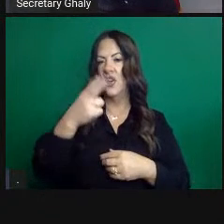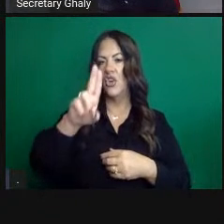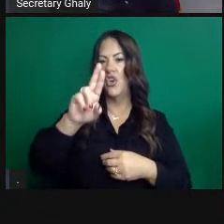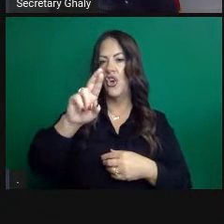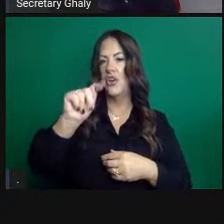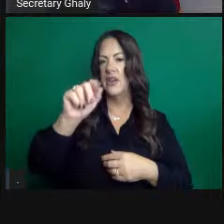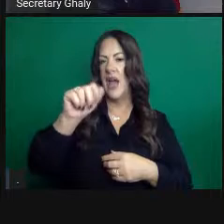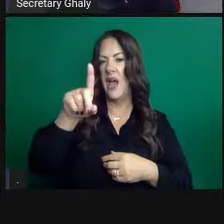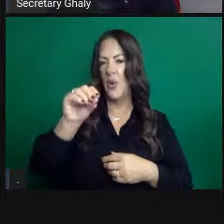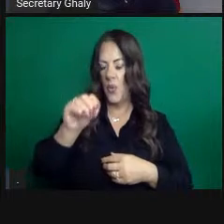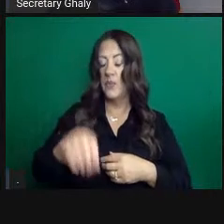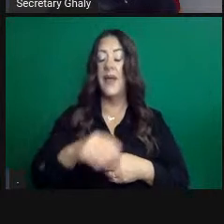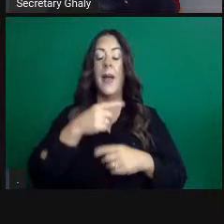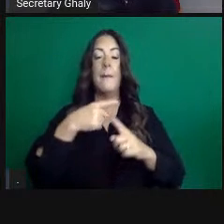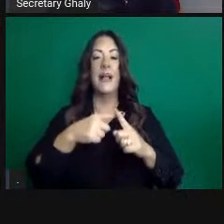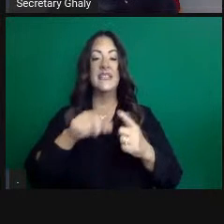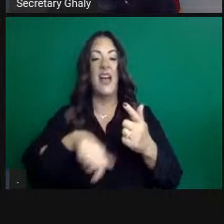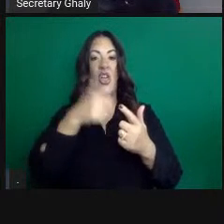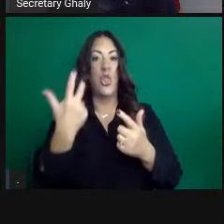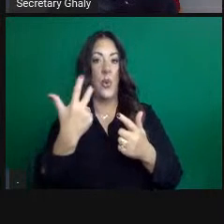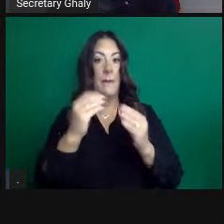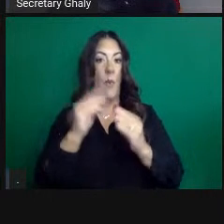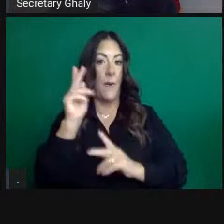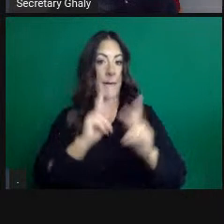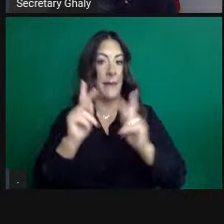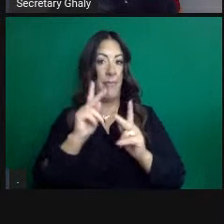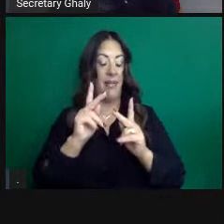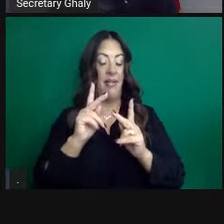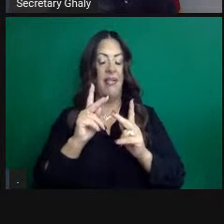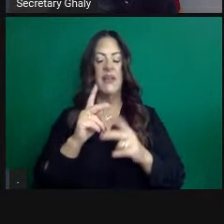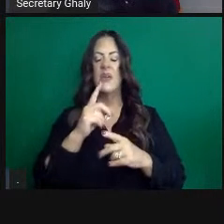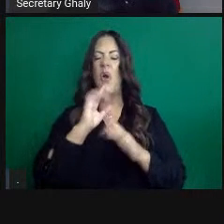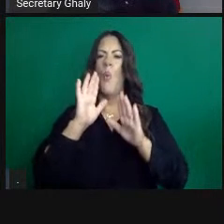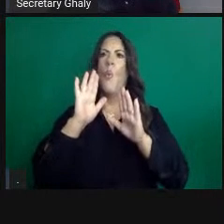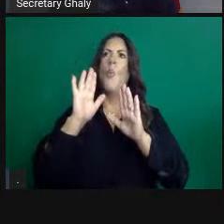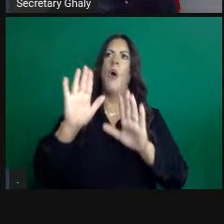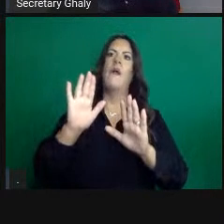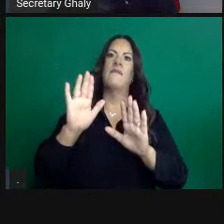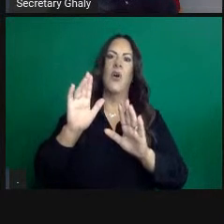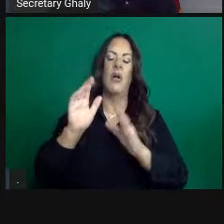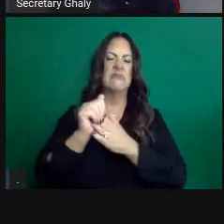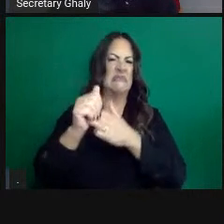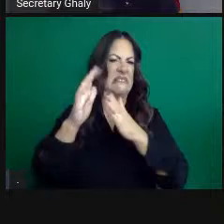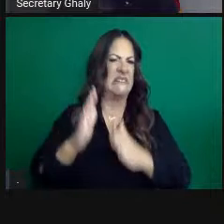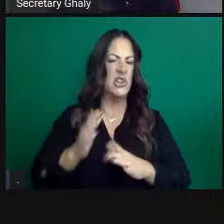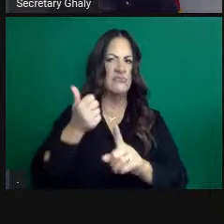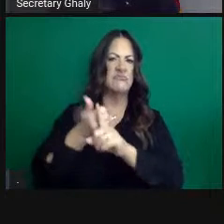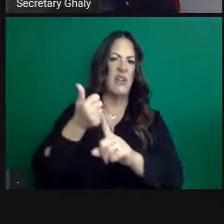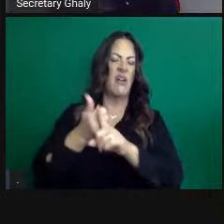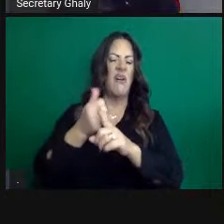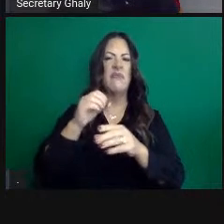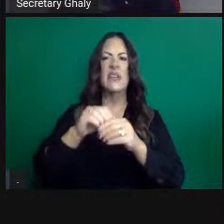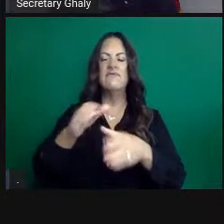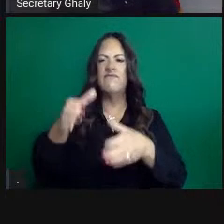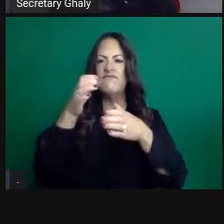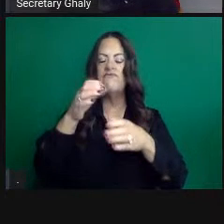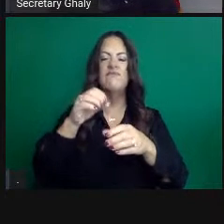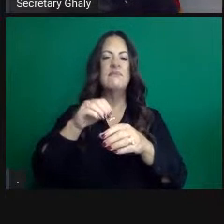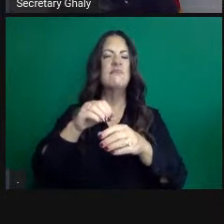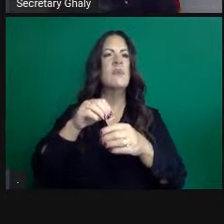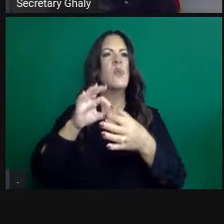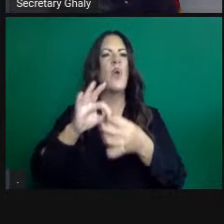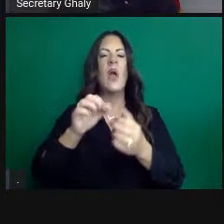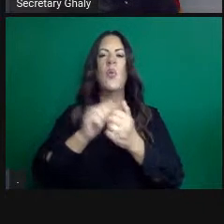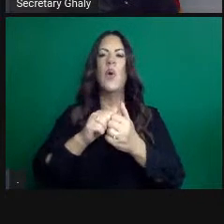us are three really incredible leaders well before this plan in the world of aging and disability, leaders not just